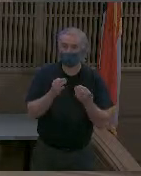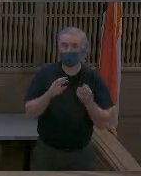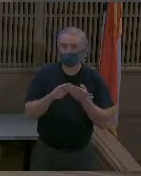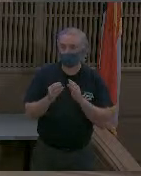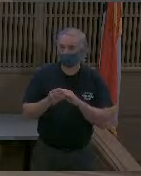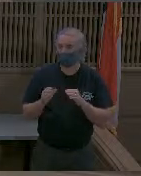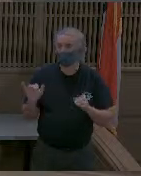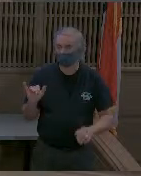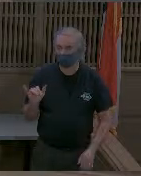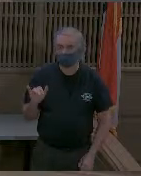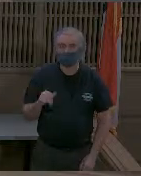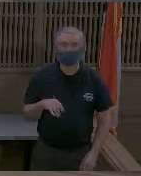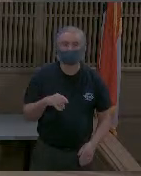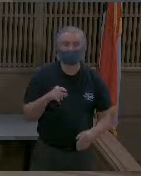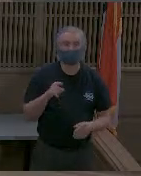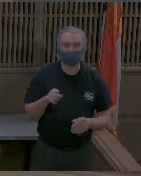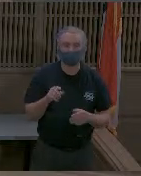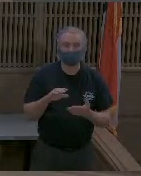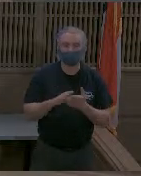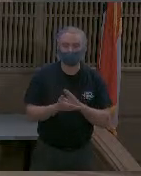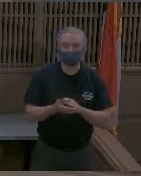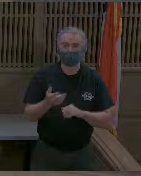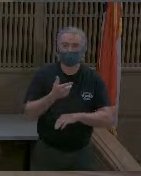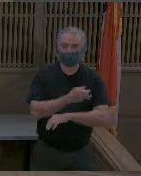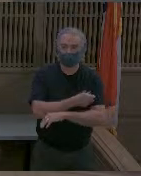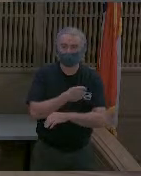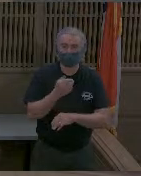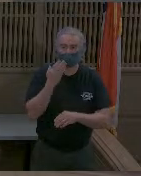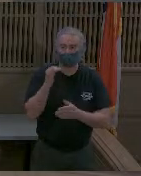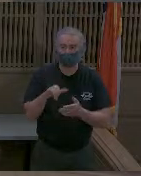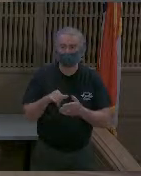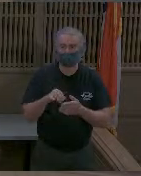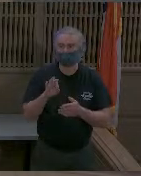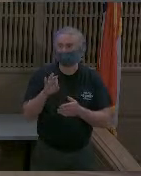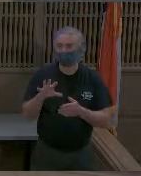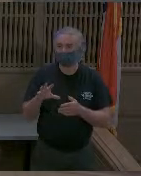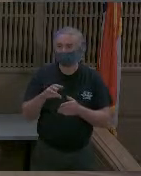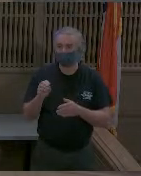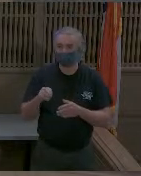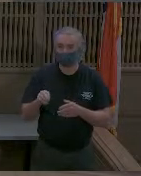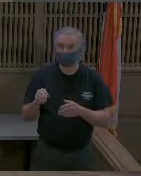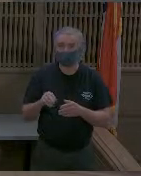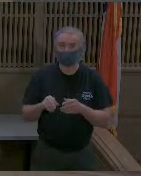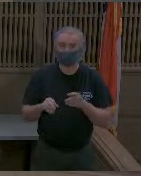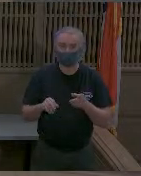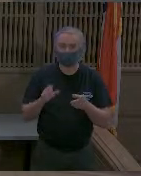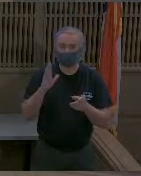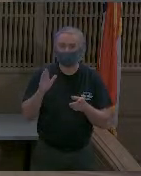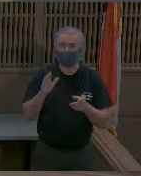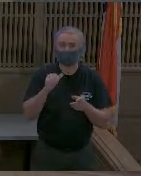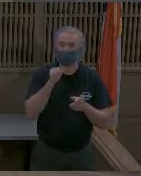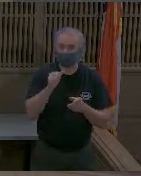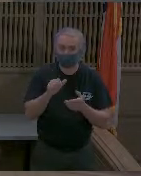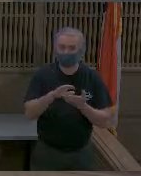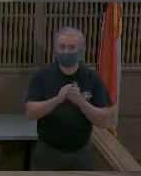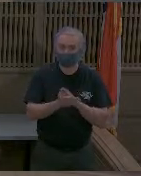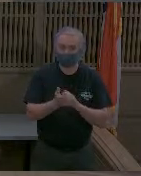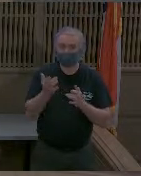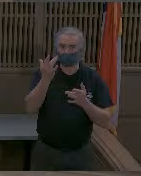Of course, when you get vaccinated, we know that there's a 95% chance that you're going to be immune to